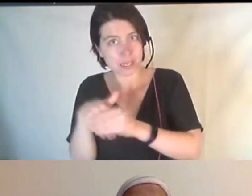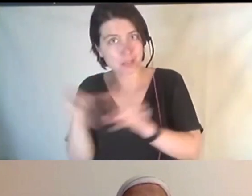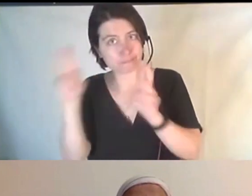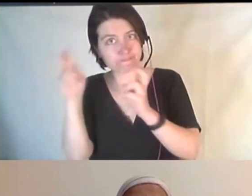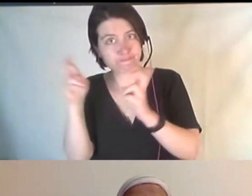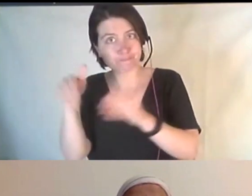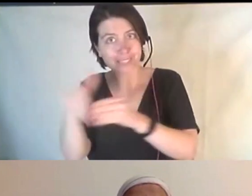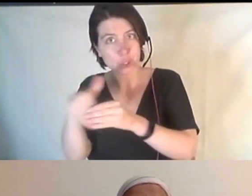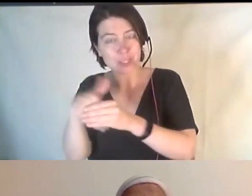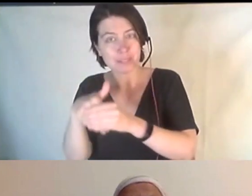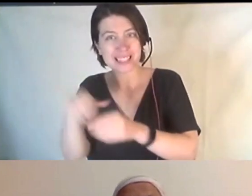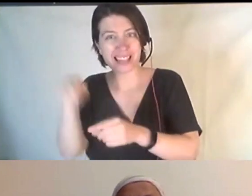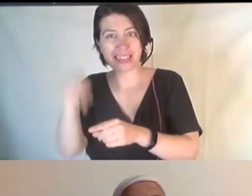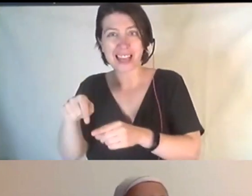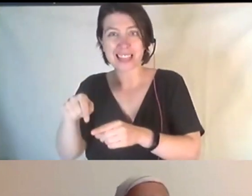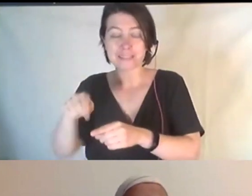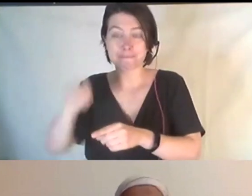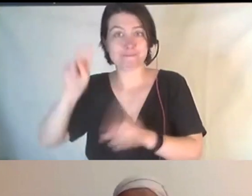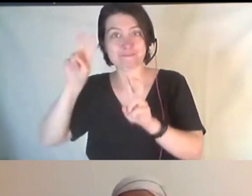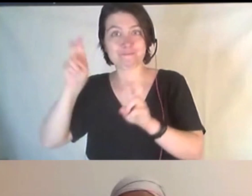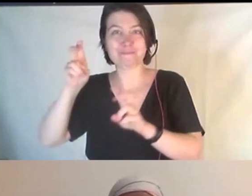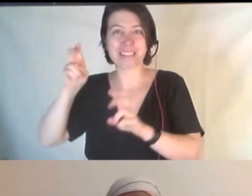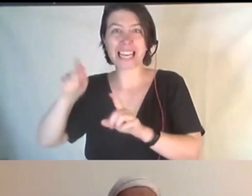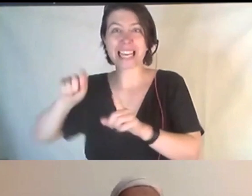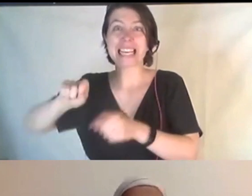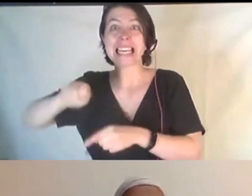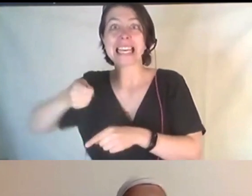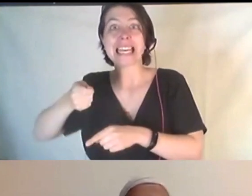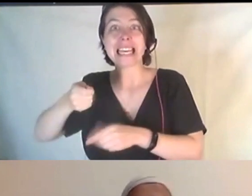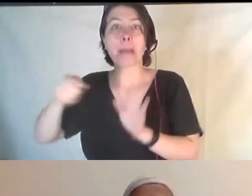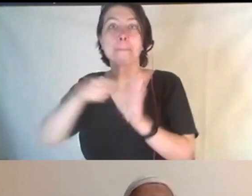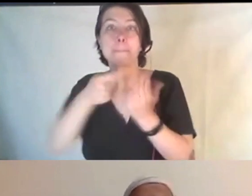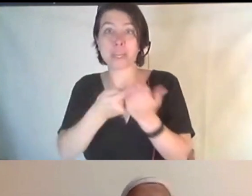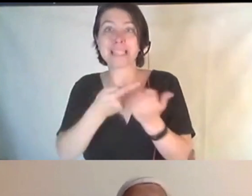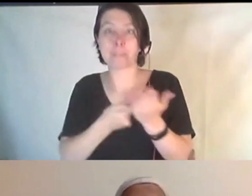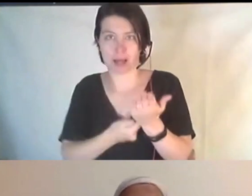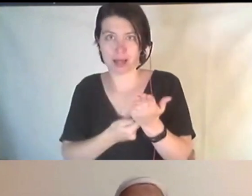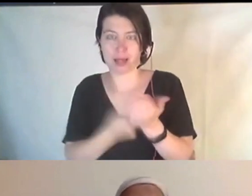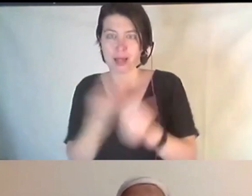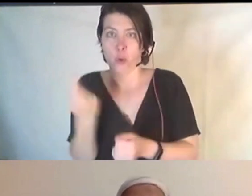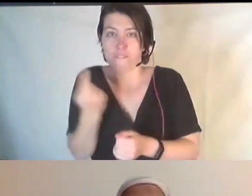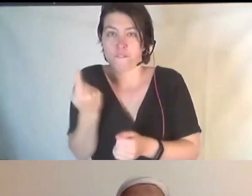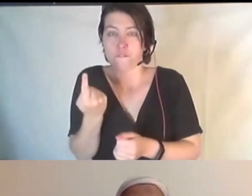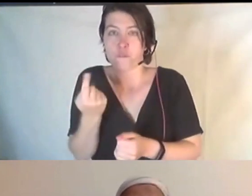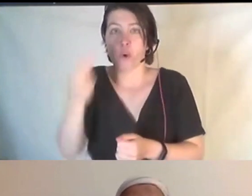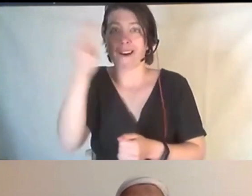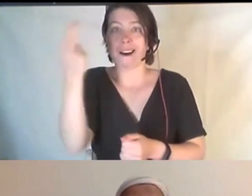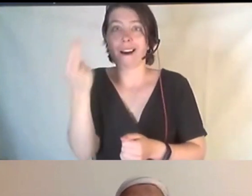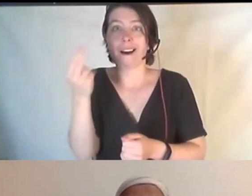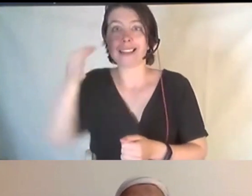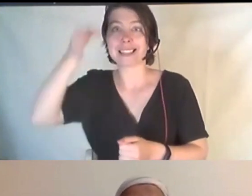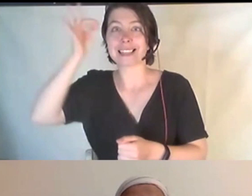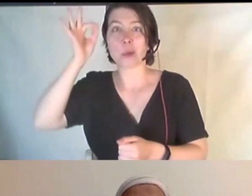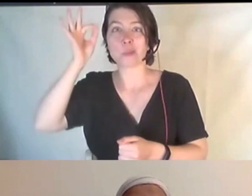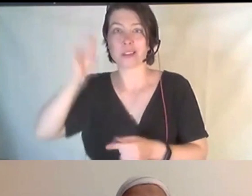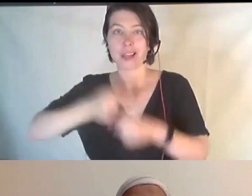Council England key principle and is used a lot more at a strategic level. So as a question